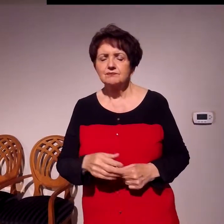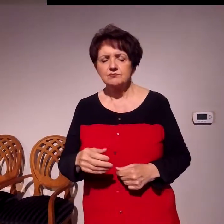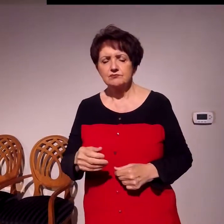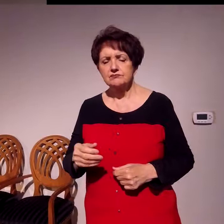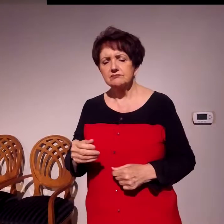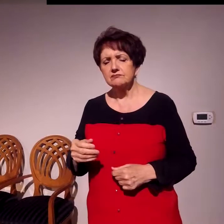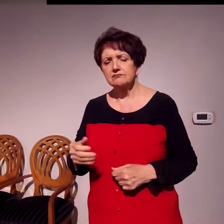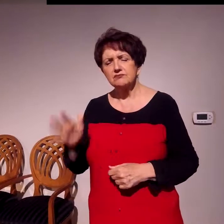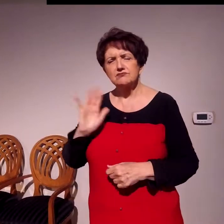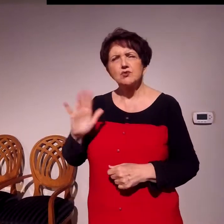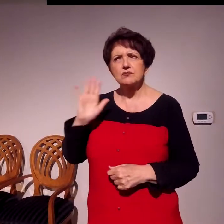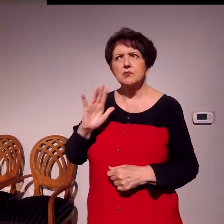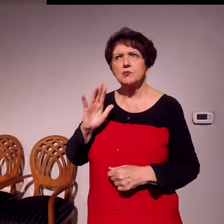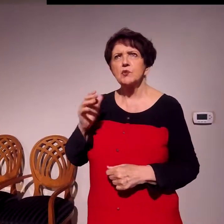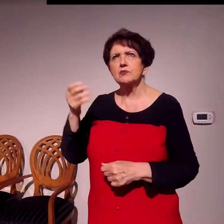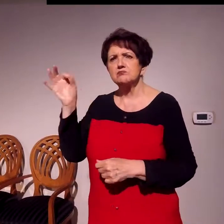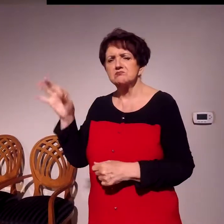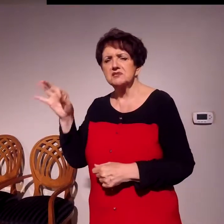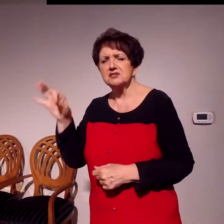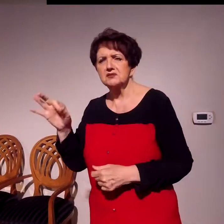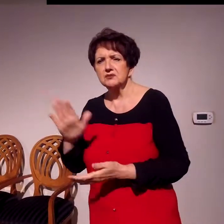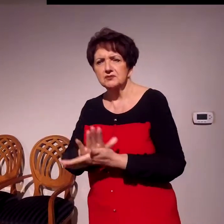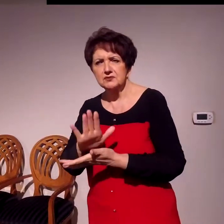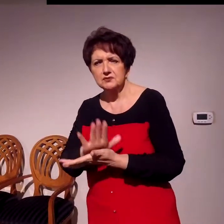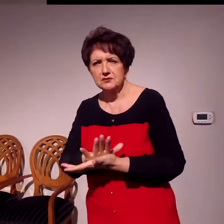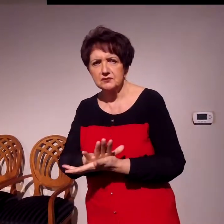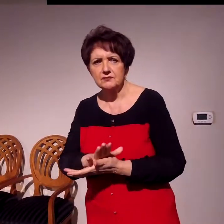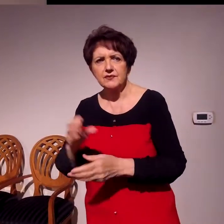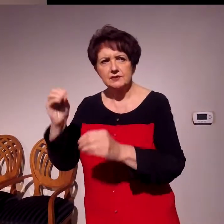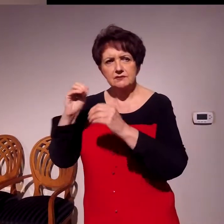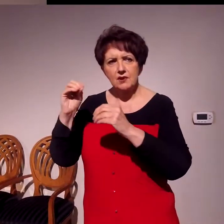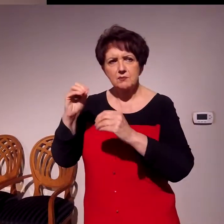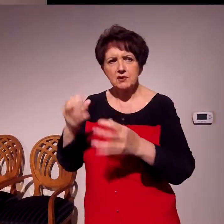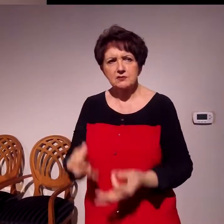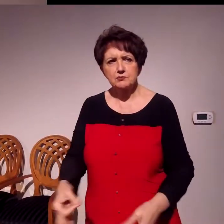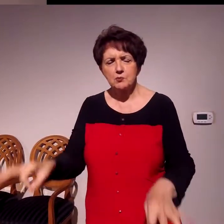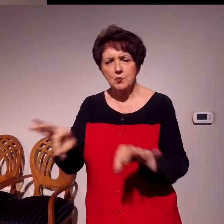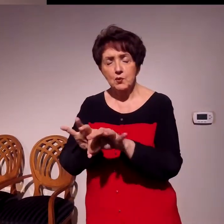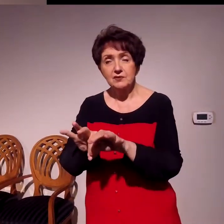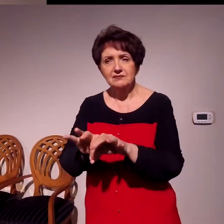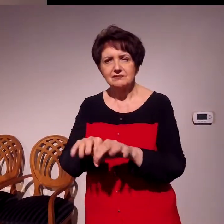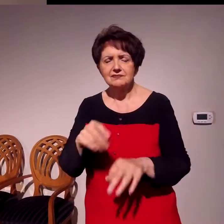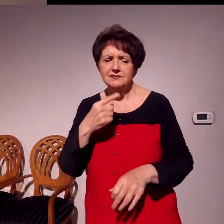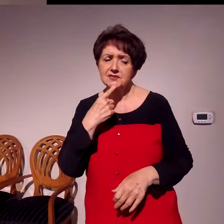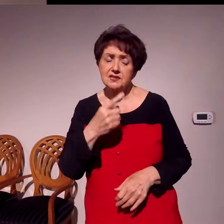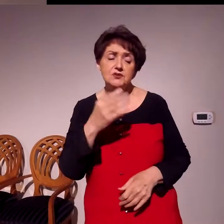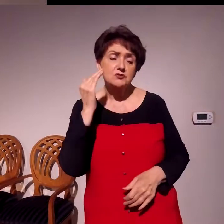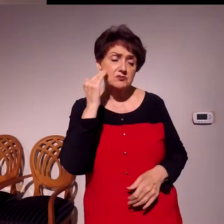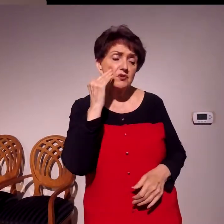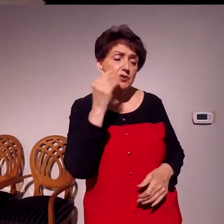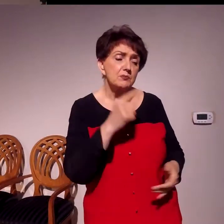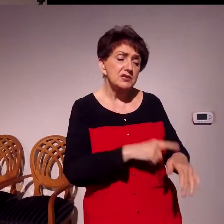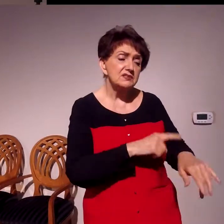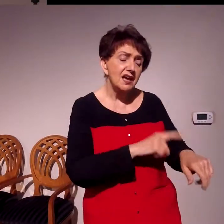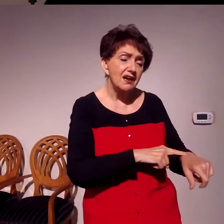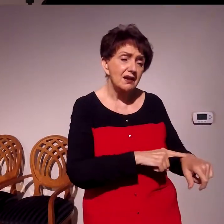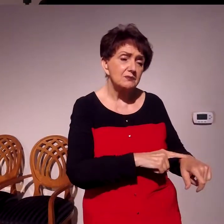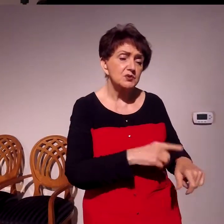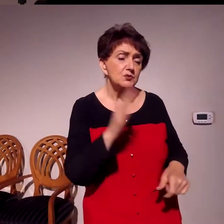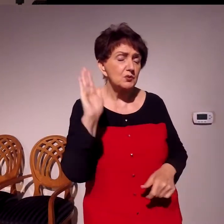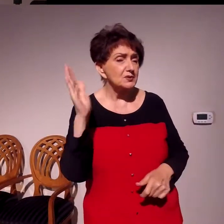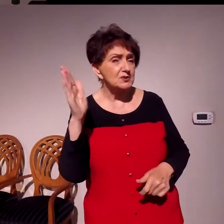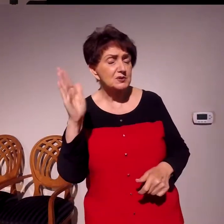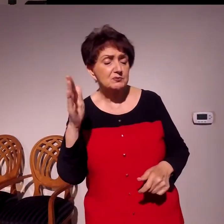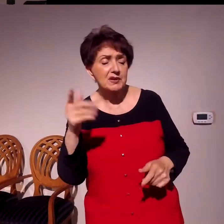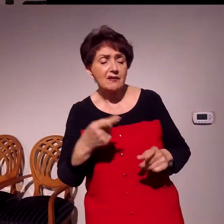school, they taught me this one very, very important thing. They said, Petra, you know, there will be times when you will speak from mastery.